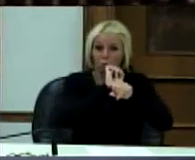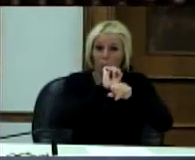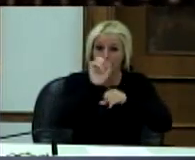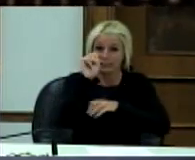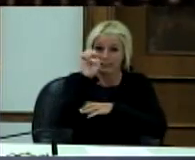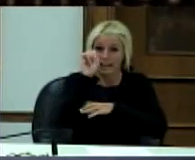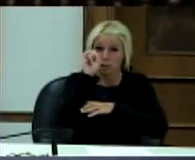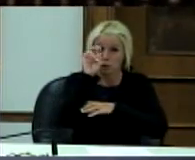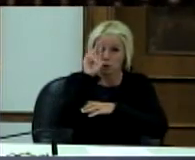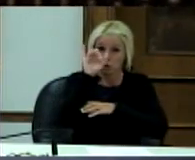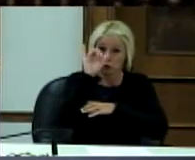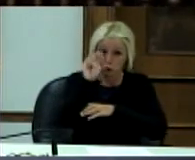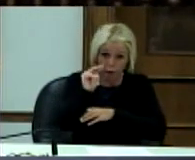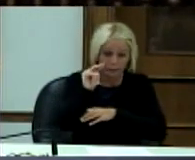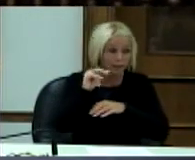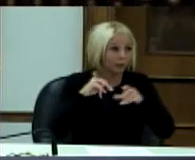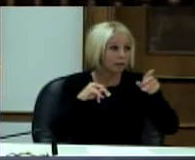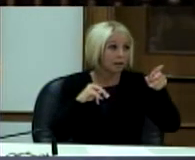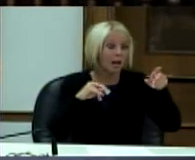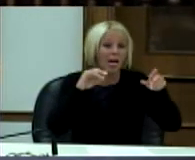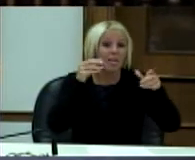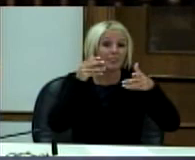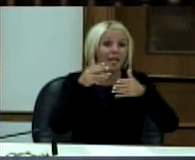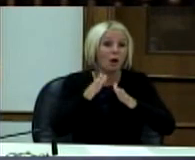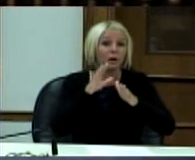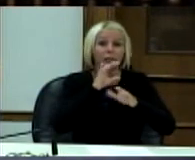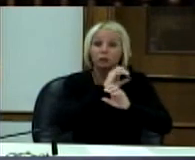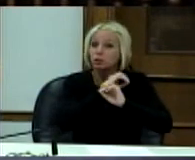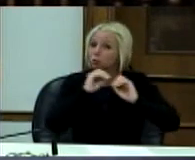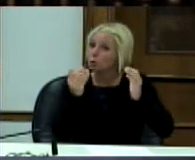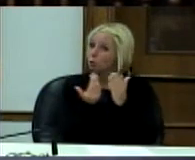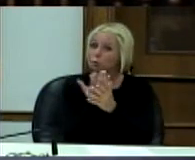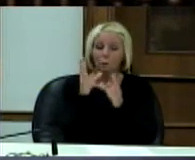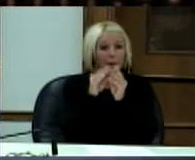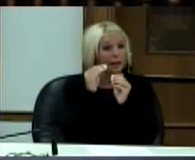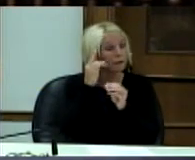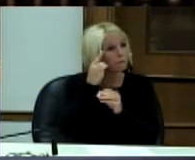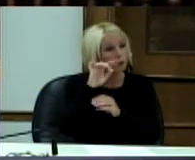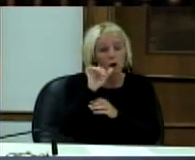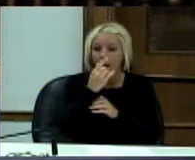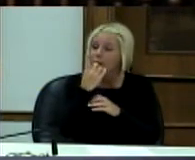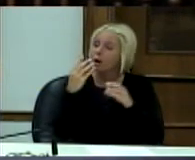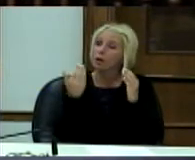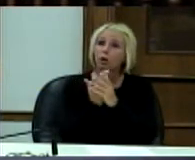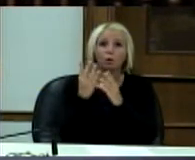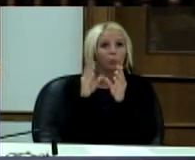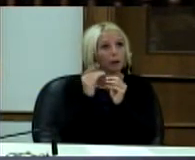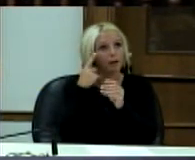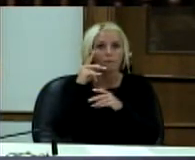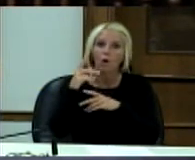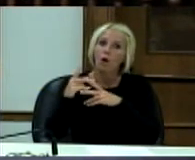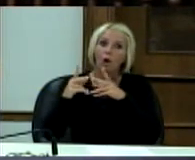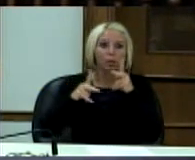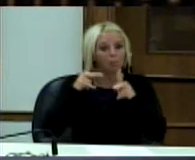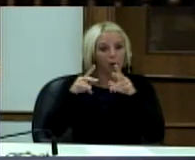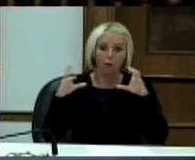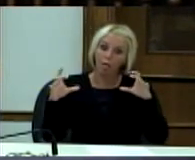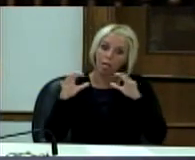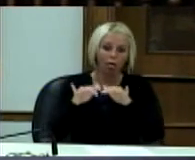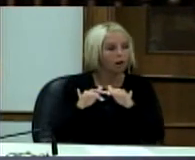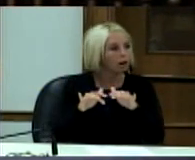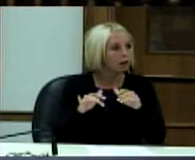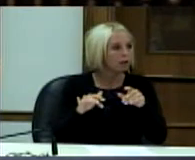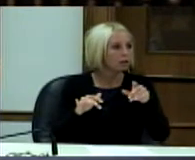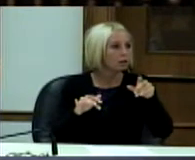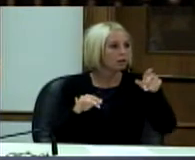work better for me. And that way there isn't a new meeting for anybody, there's not a new meeting for the public to become aware of. We